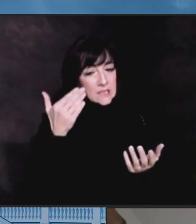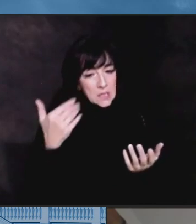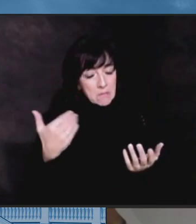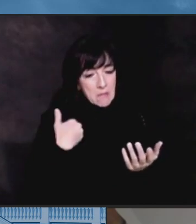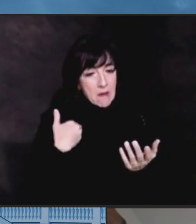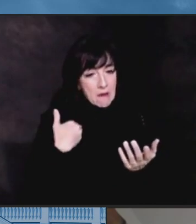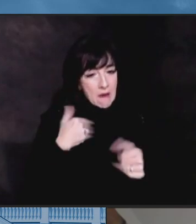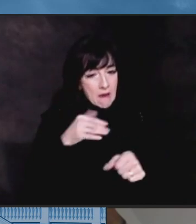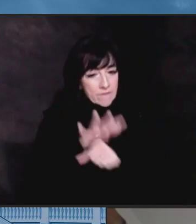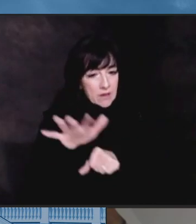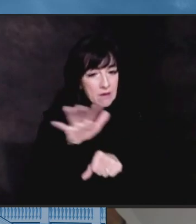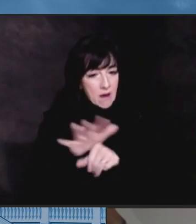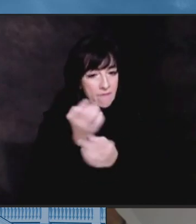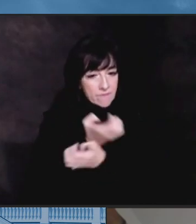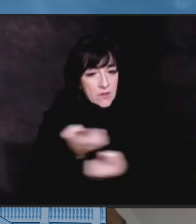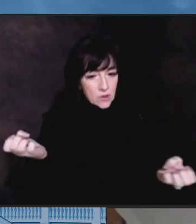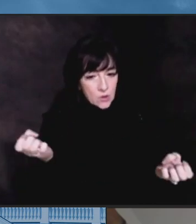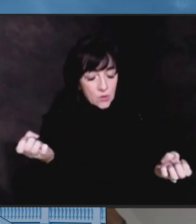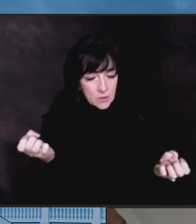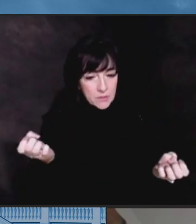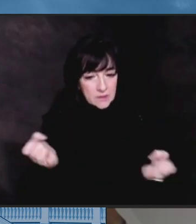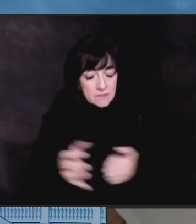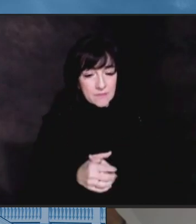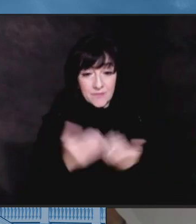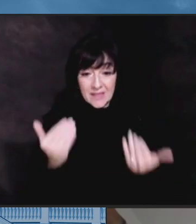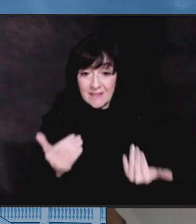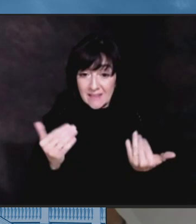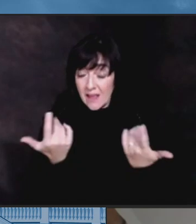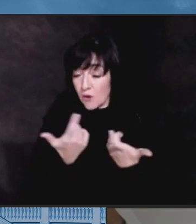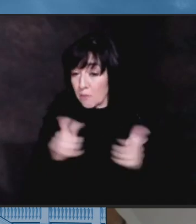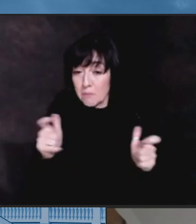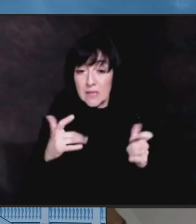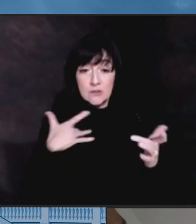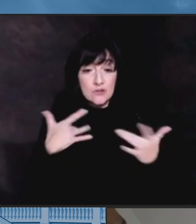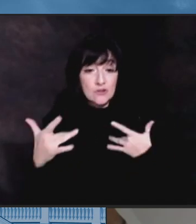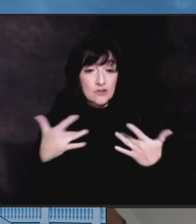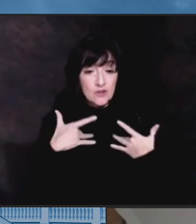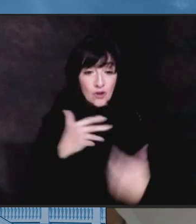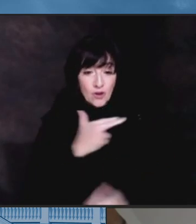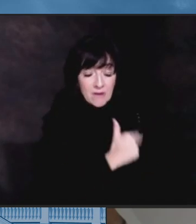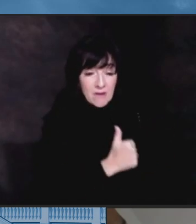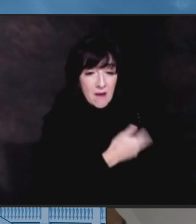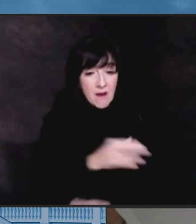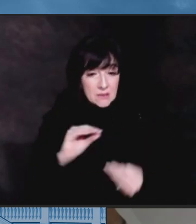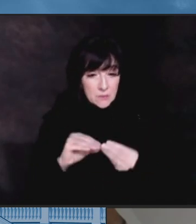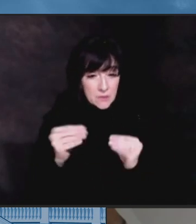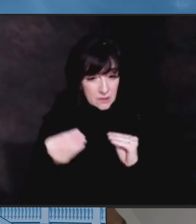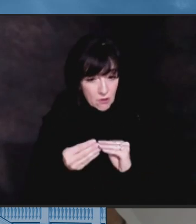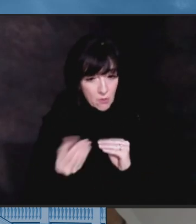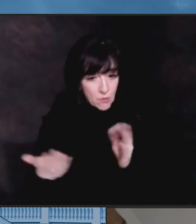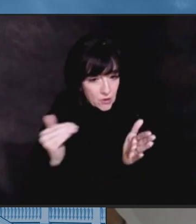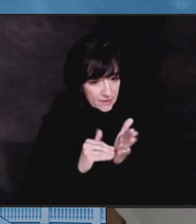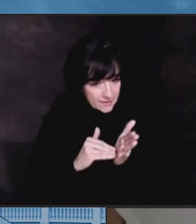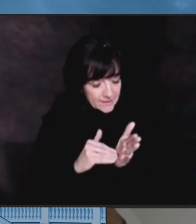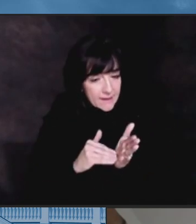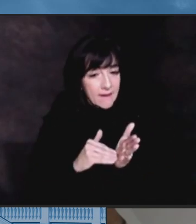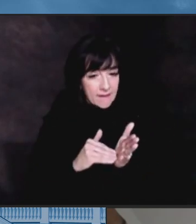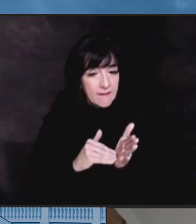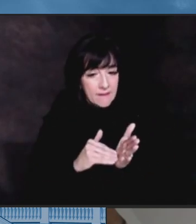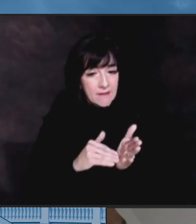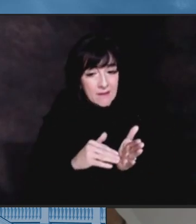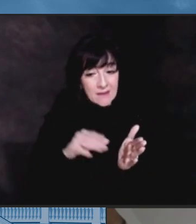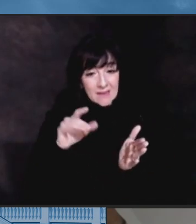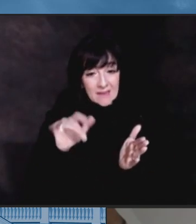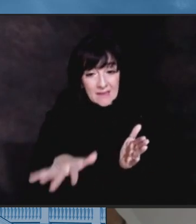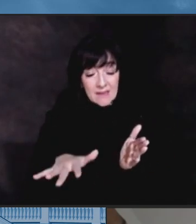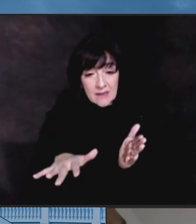hospitalization number. This is the biggest concern for all of us. Again, looking back in April on the far left of the graph, you